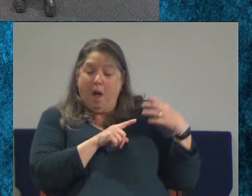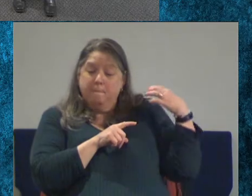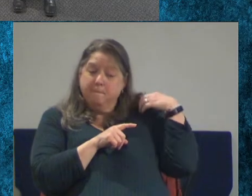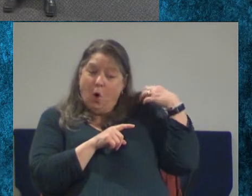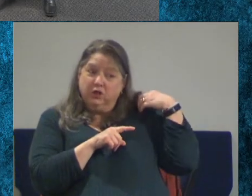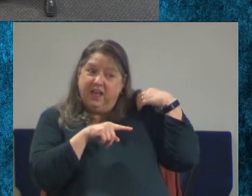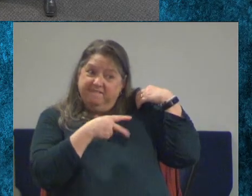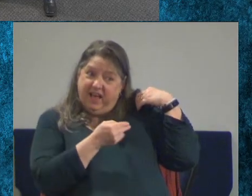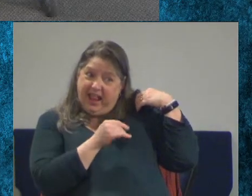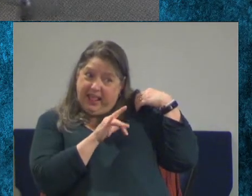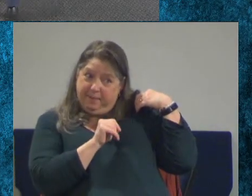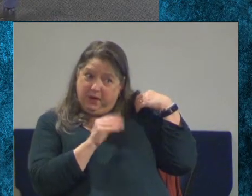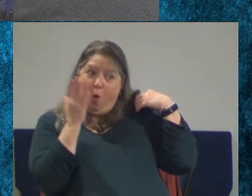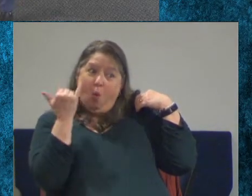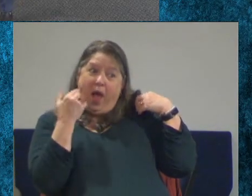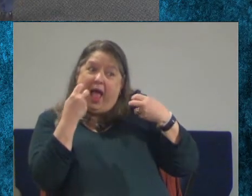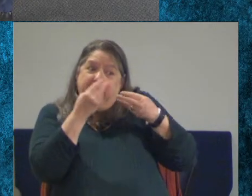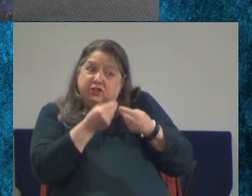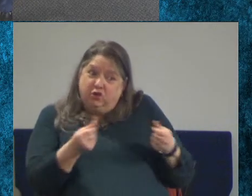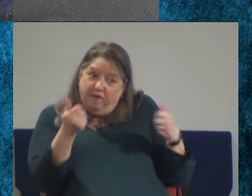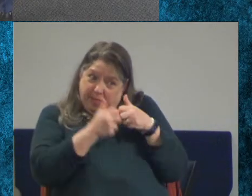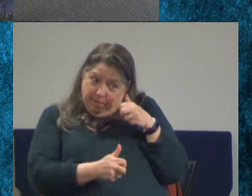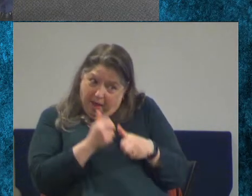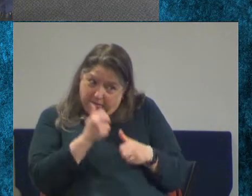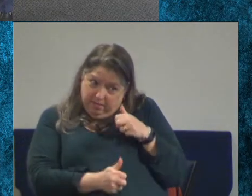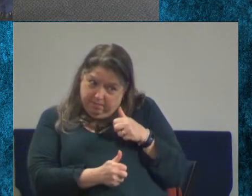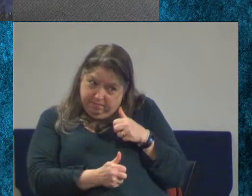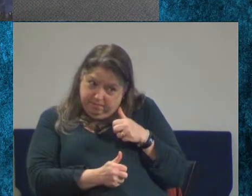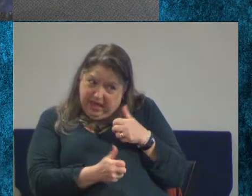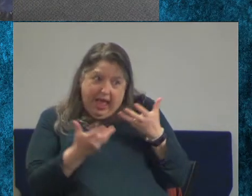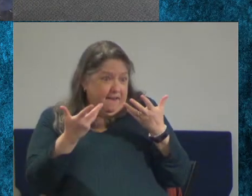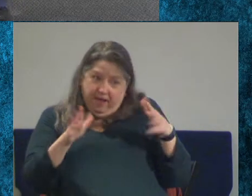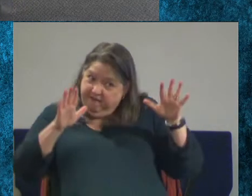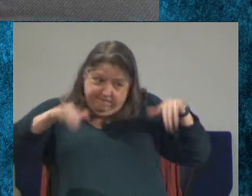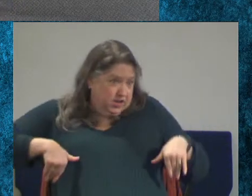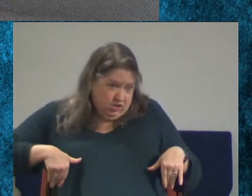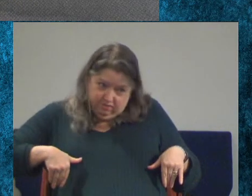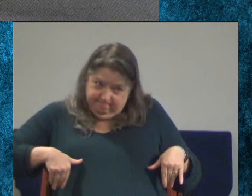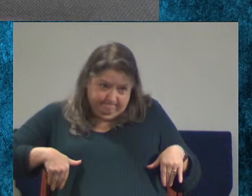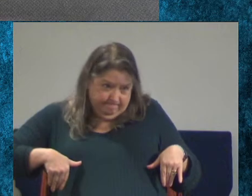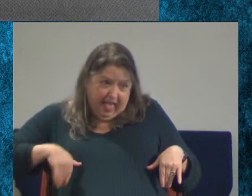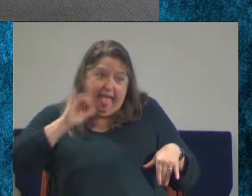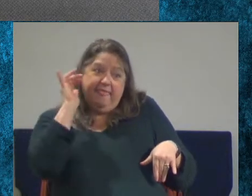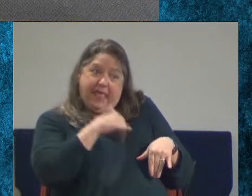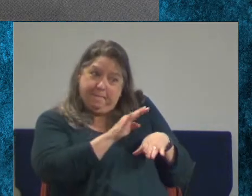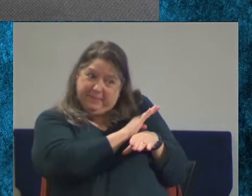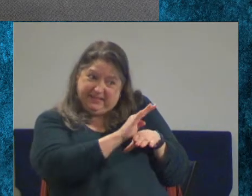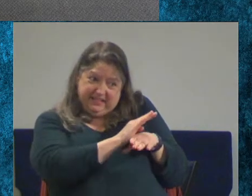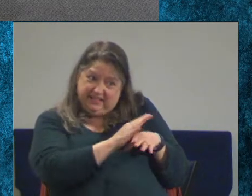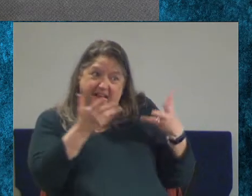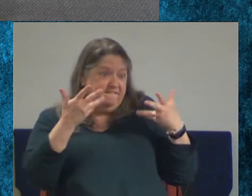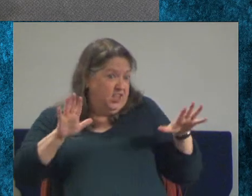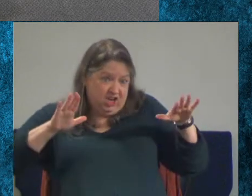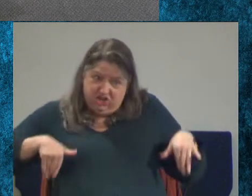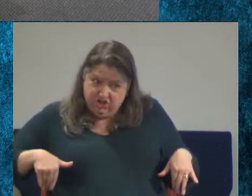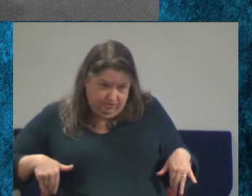And so he sends them there. By the way, Philemon himself was a product of the ministry of Paul. You see that in verse 19. And so here